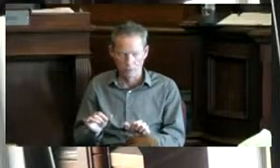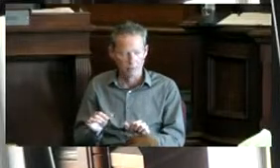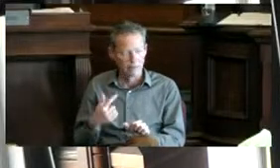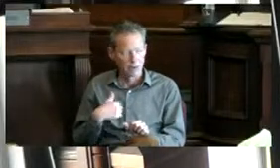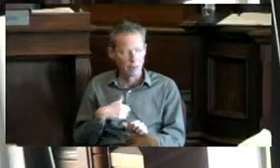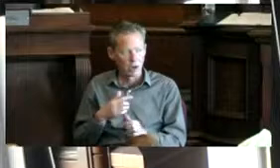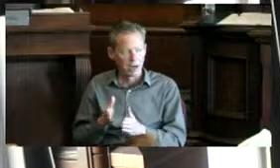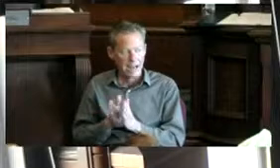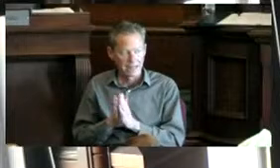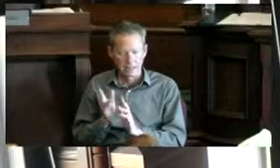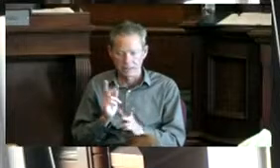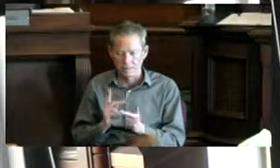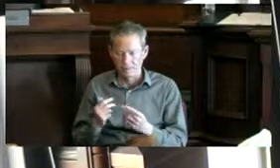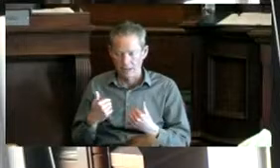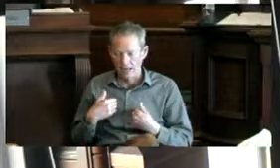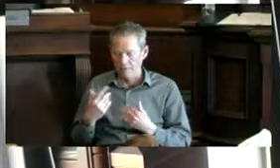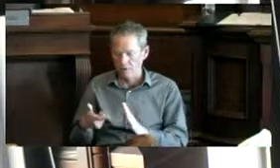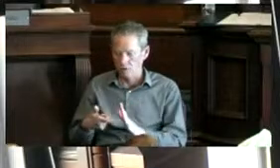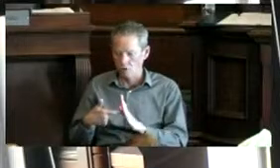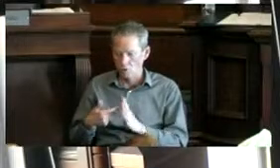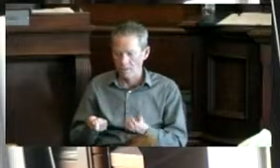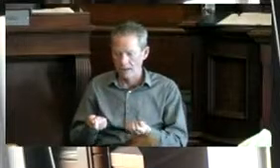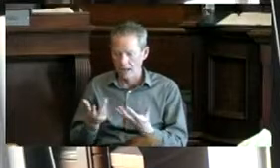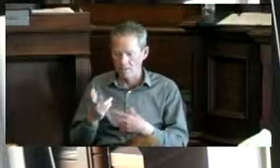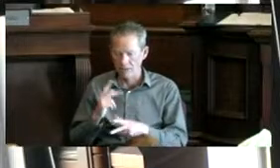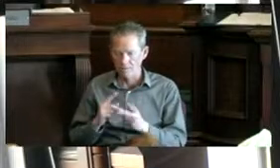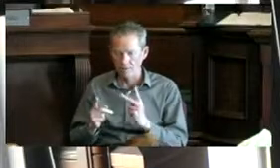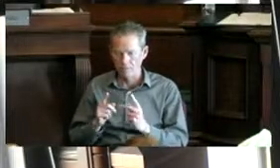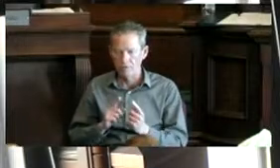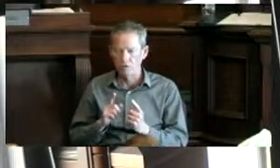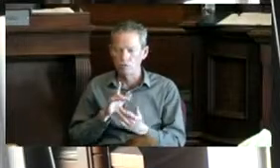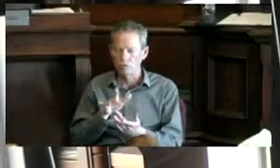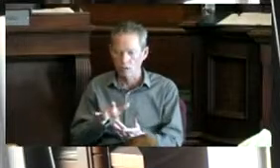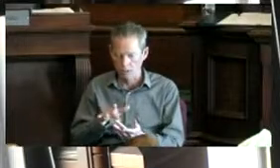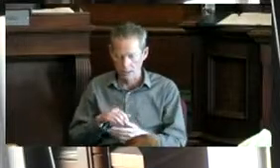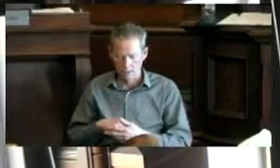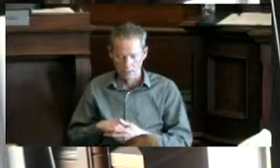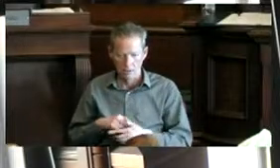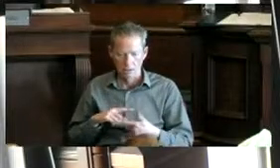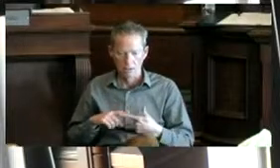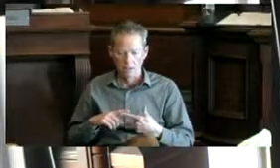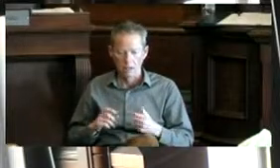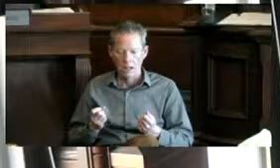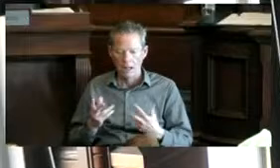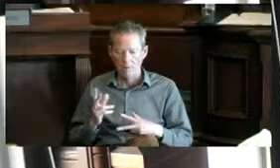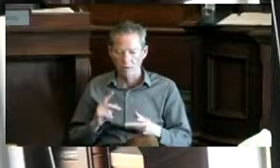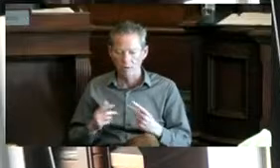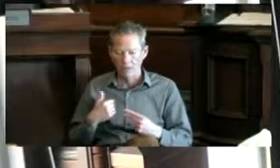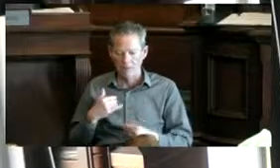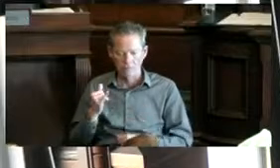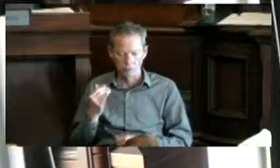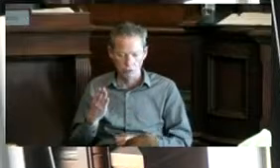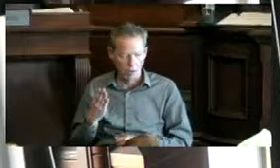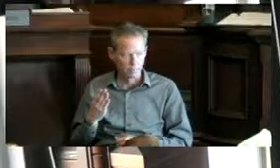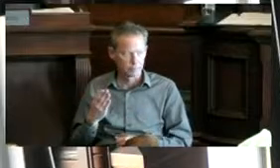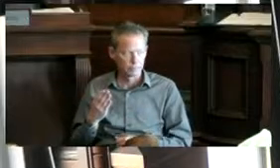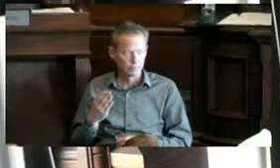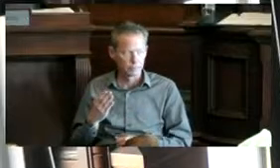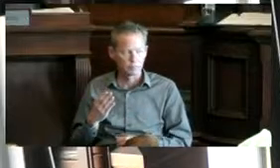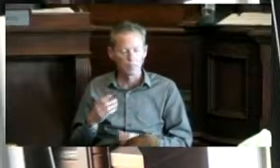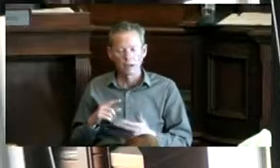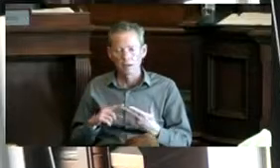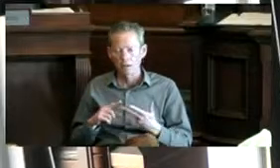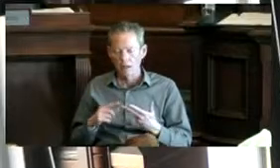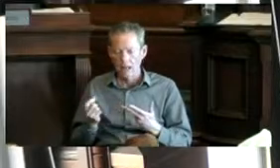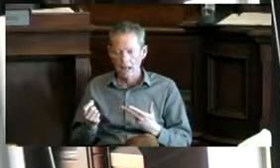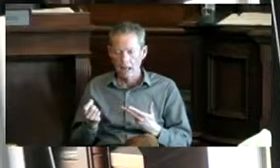are asking these people to have. How many people did you go on the street and reach? How many of those folks now are jobs, are got put into jobs?